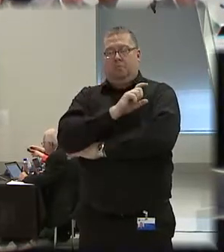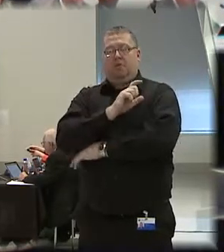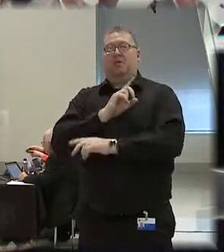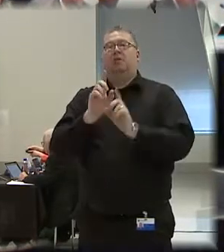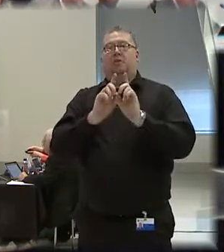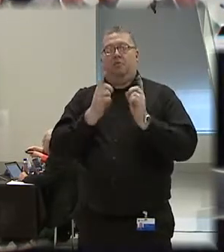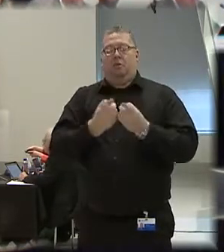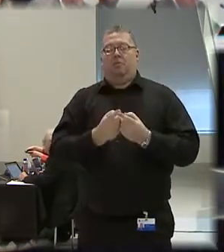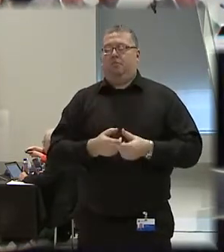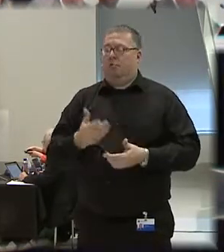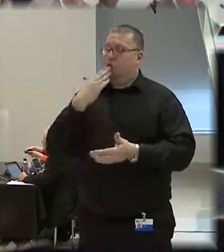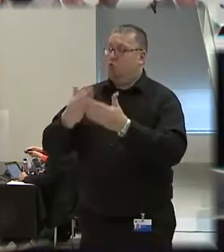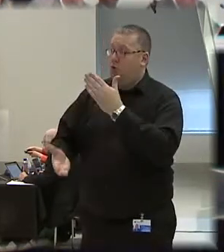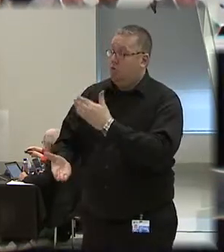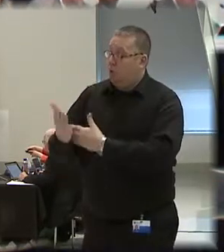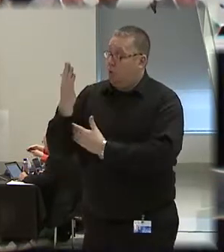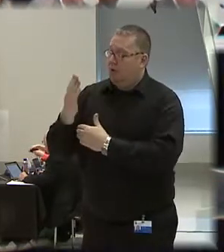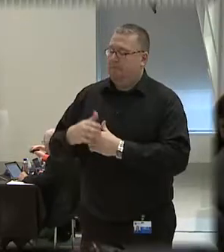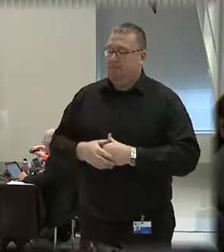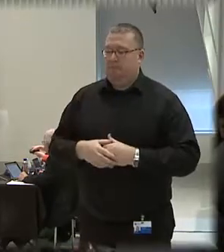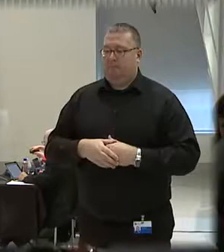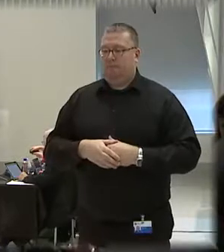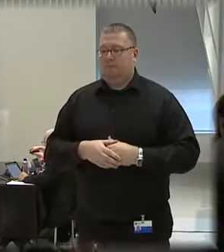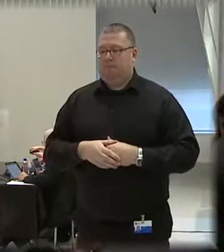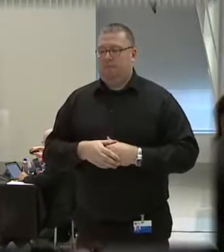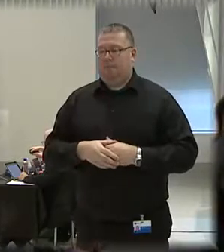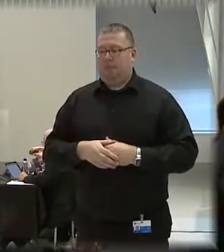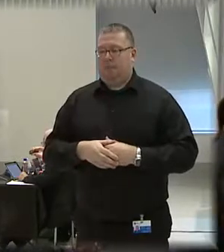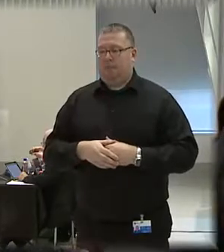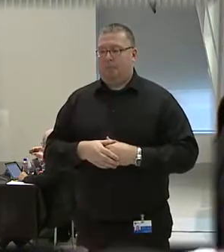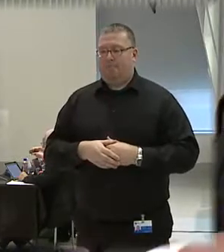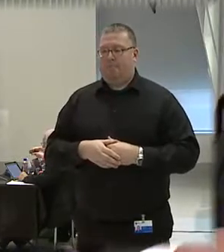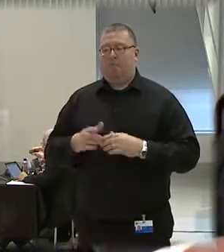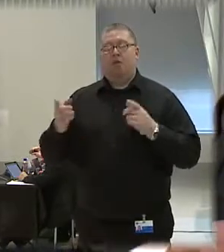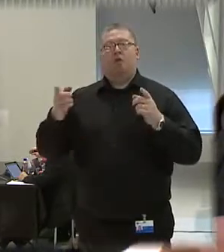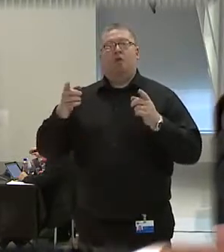Good morning, Director Davis, Professor